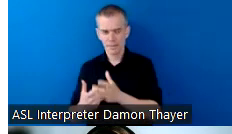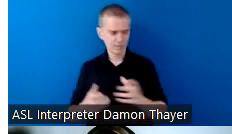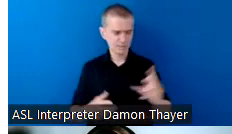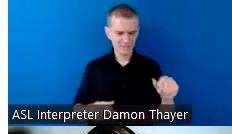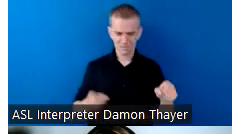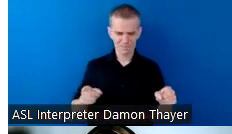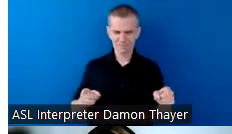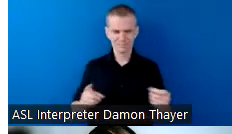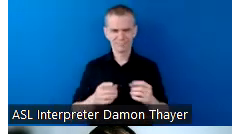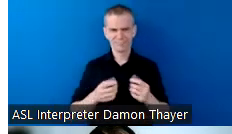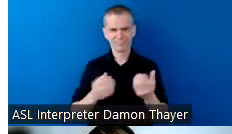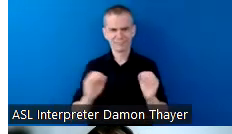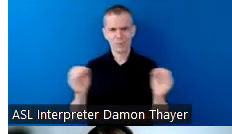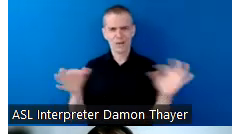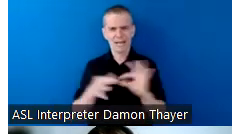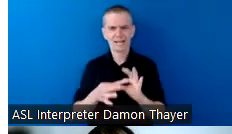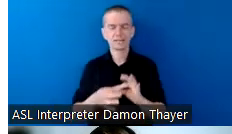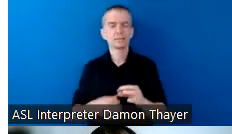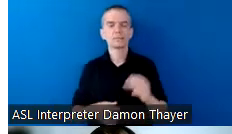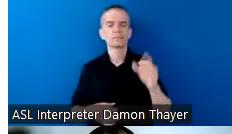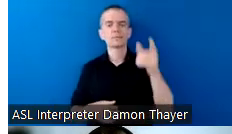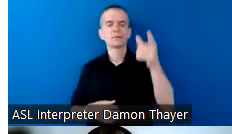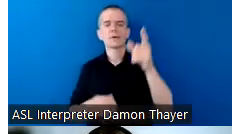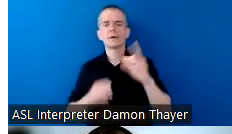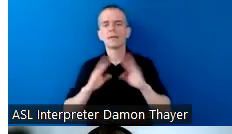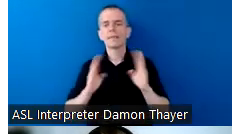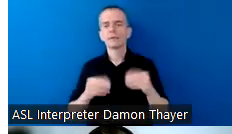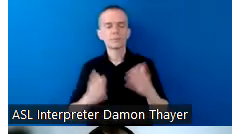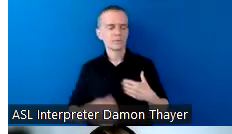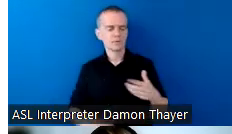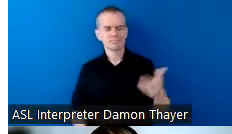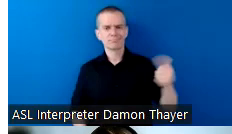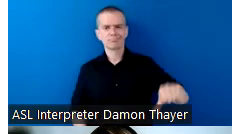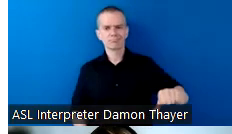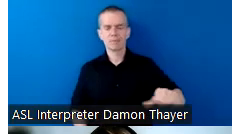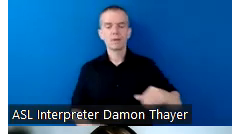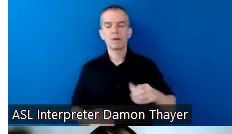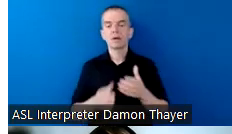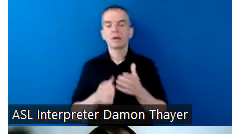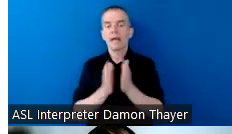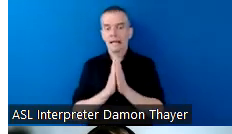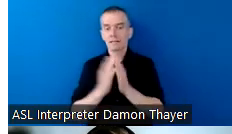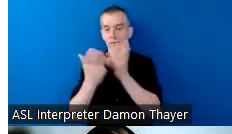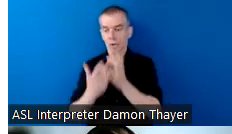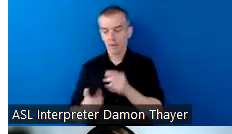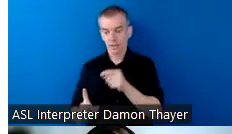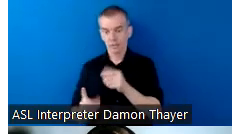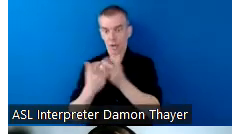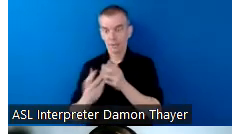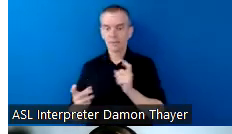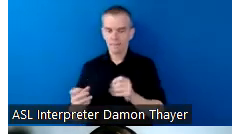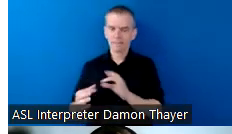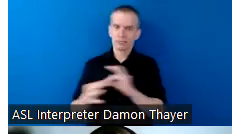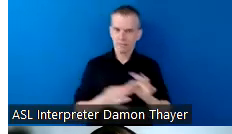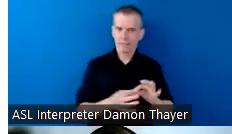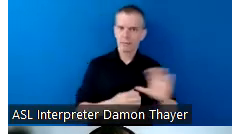not meet that request. It has to be directly connected to the disability in order for the request to be met. But verifiers